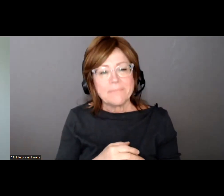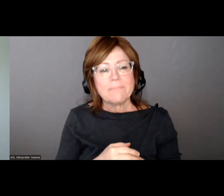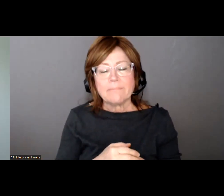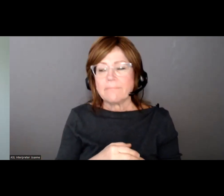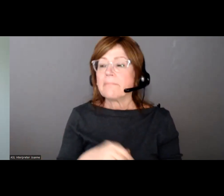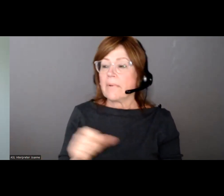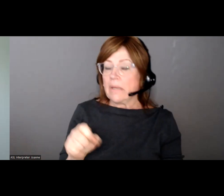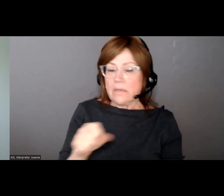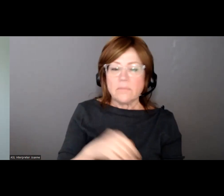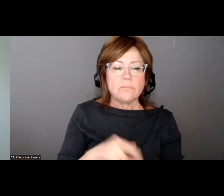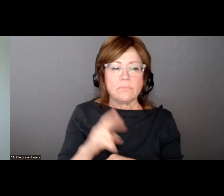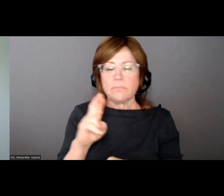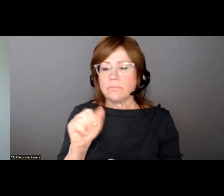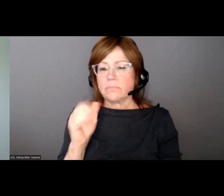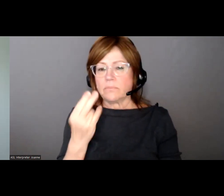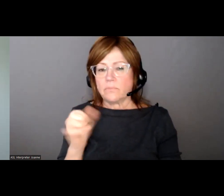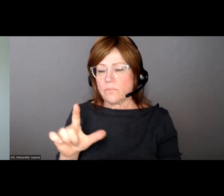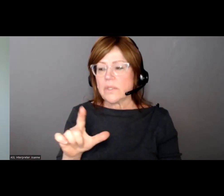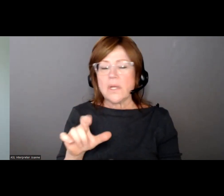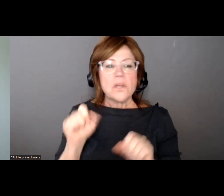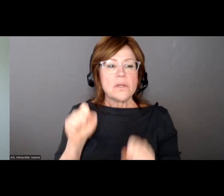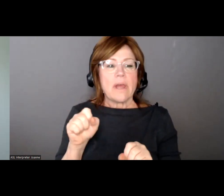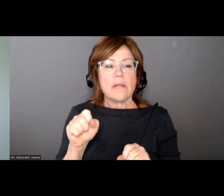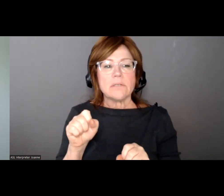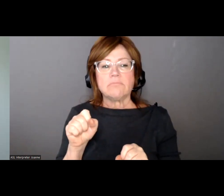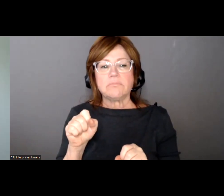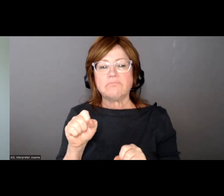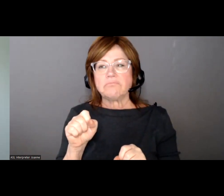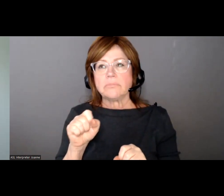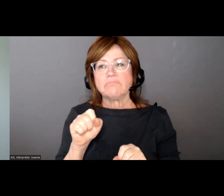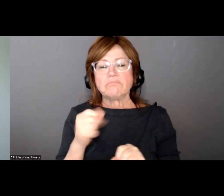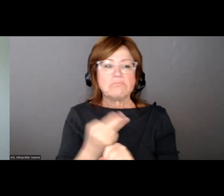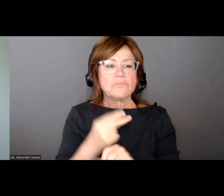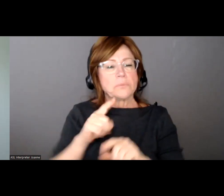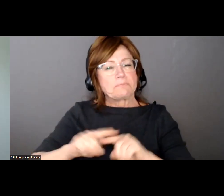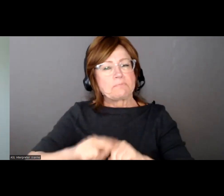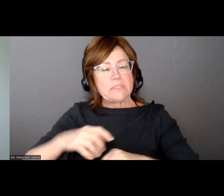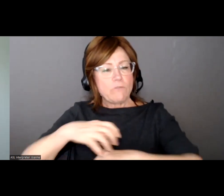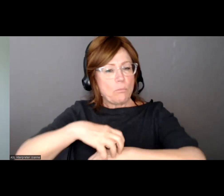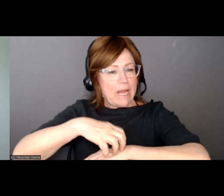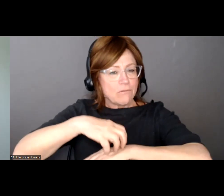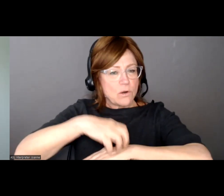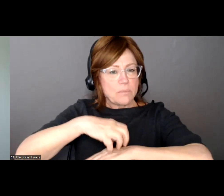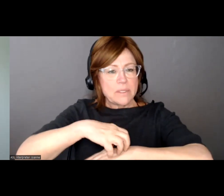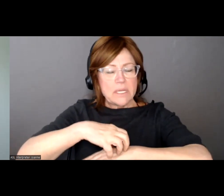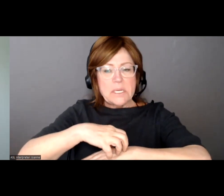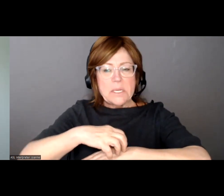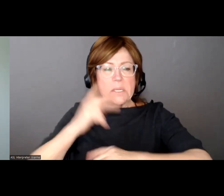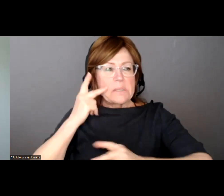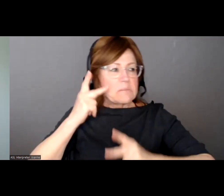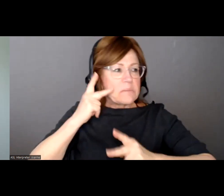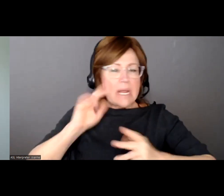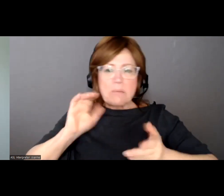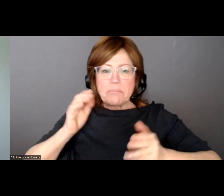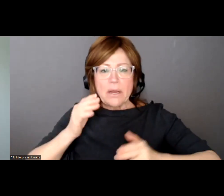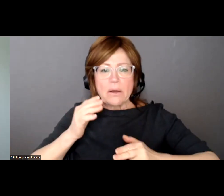Yeah, so you can go through different platforms and see how many hashtags are there. And